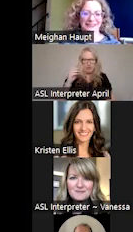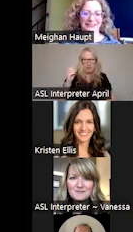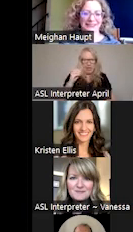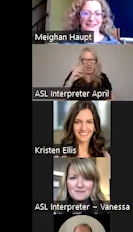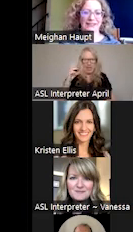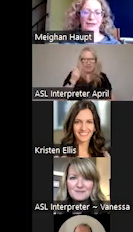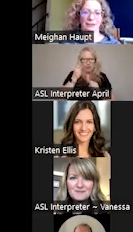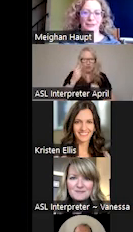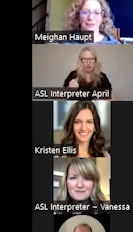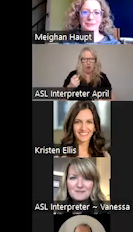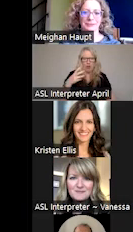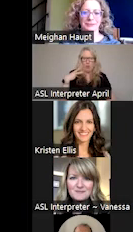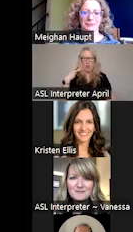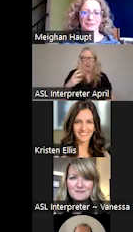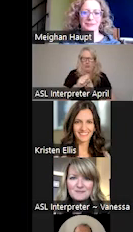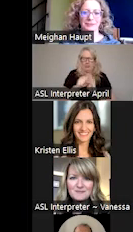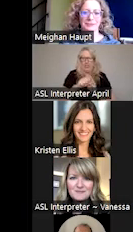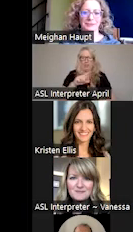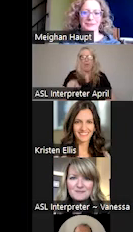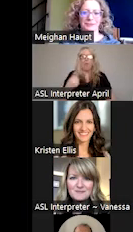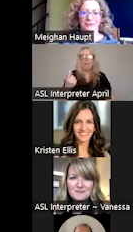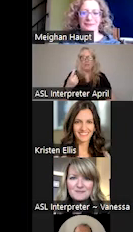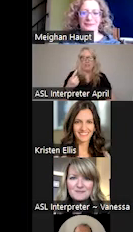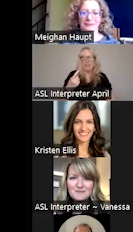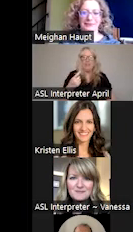only. Washington State is